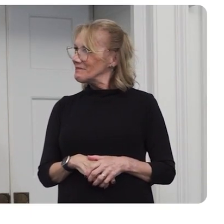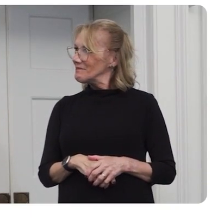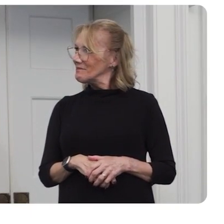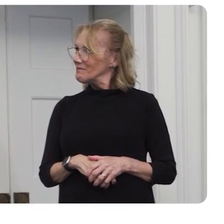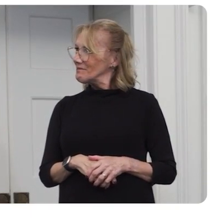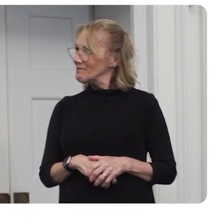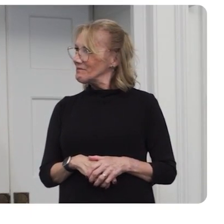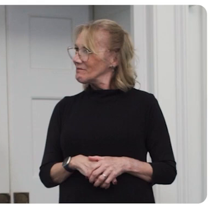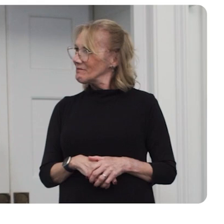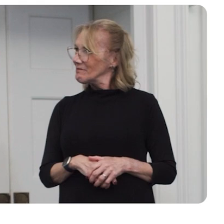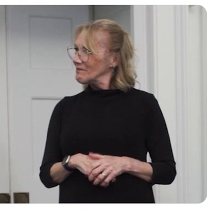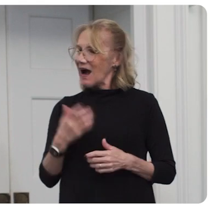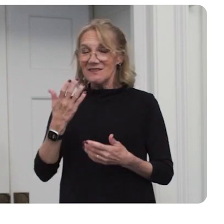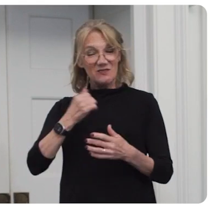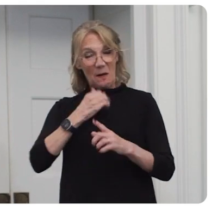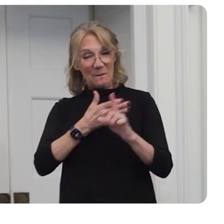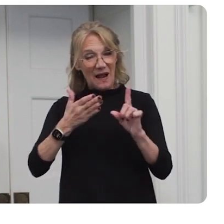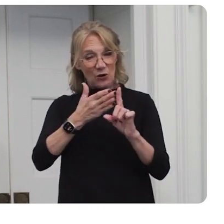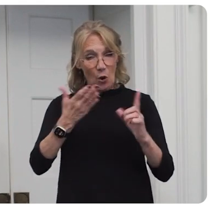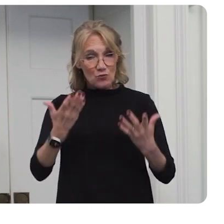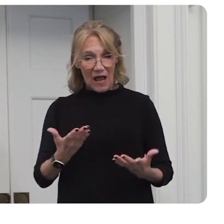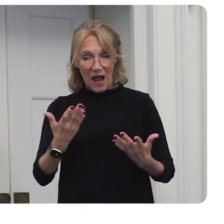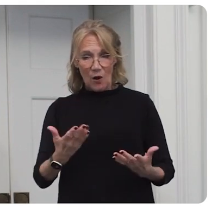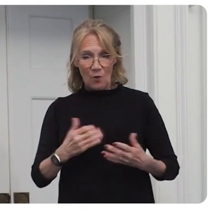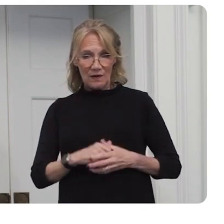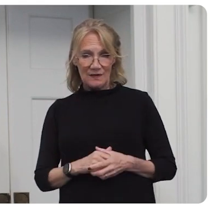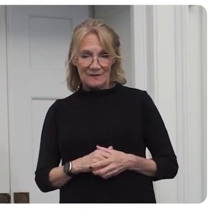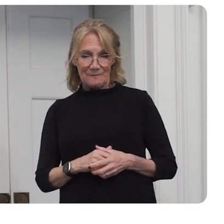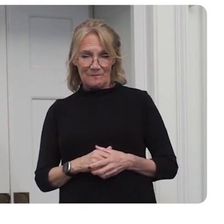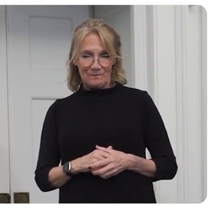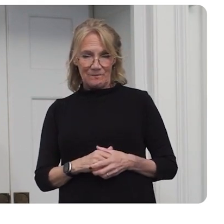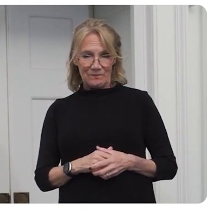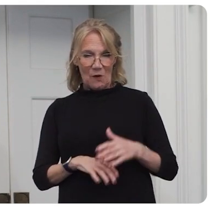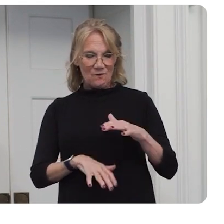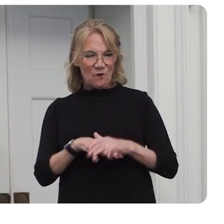gets home. And then that's my golden hour, that is.